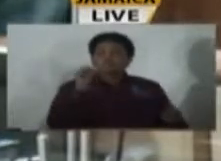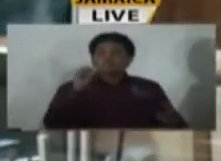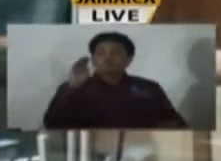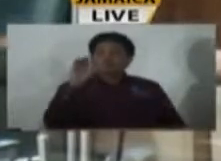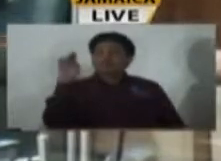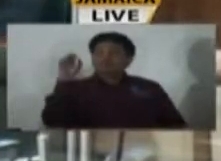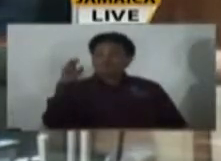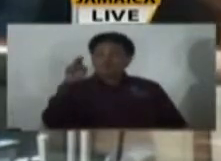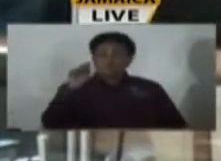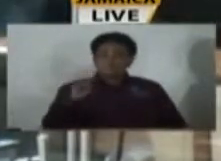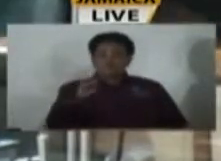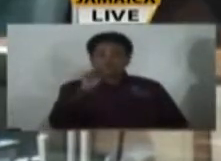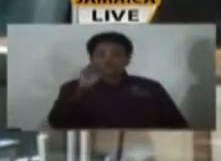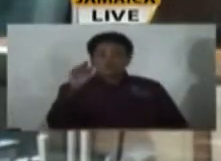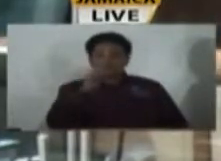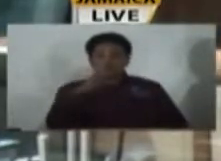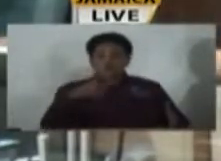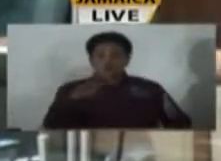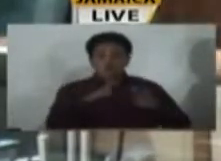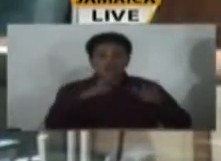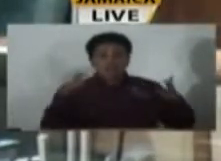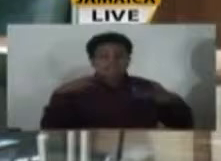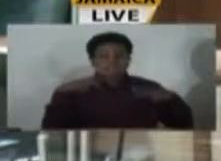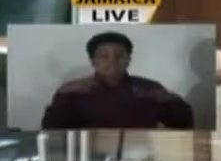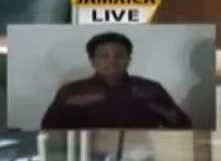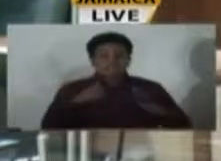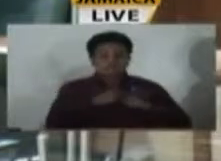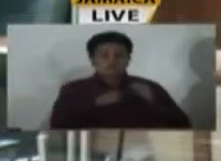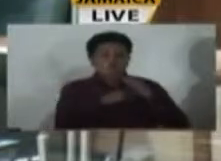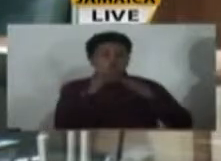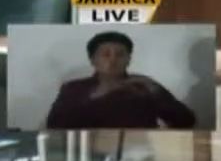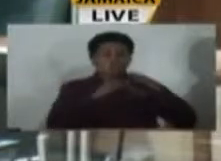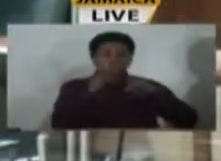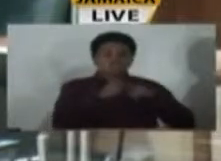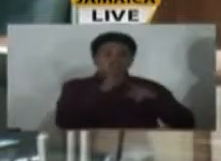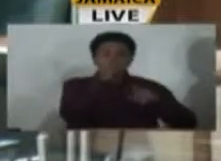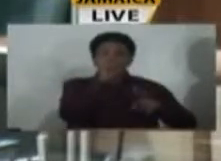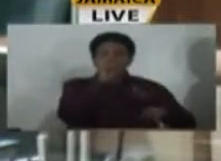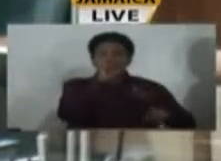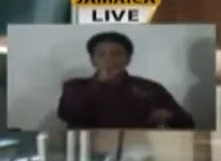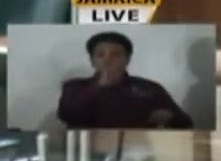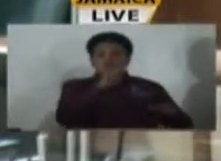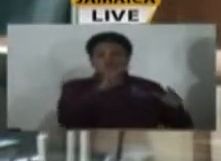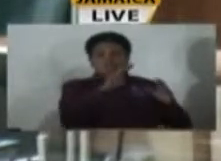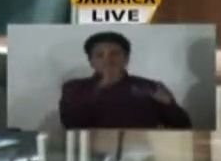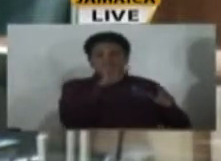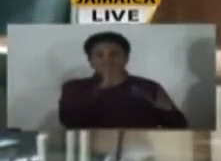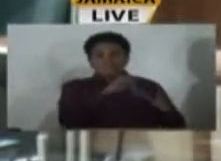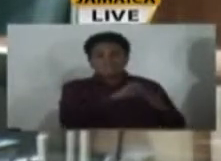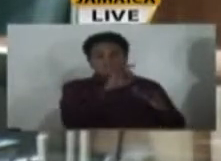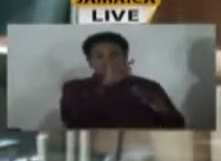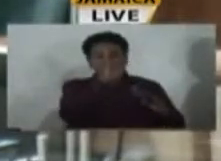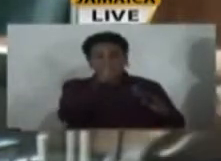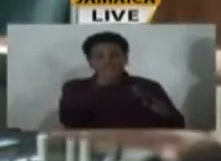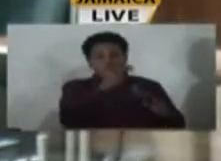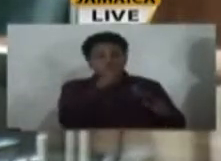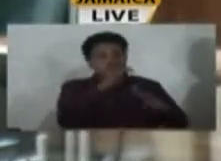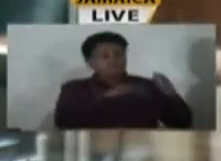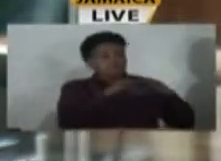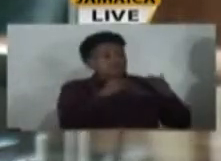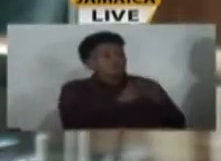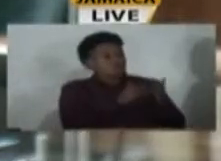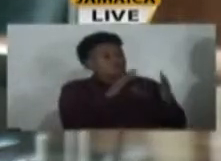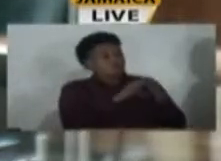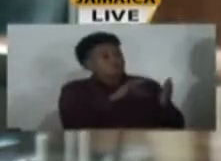Freeport Terminal to accommodate larger vessels, the construction of the Artisan Village in Falmouth, the building of a new town centre